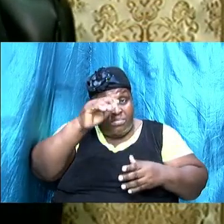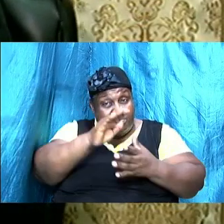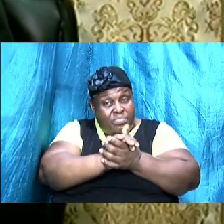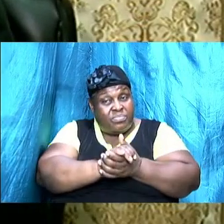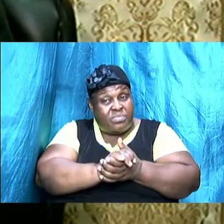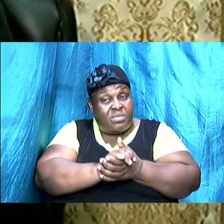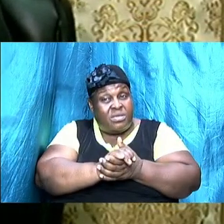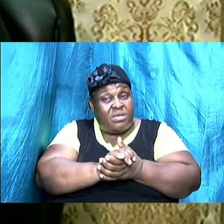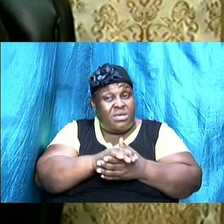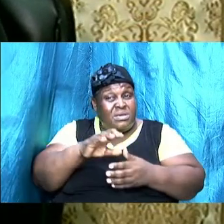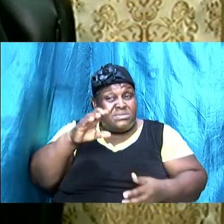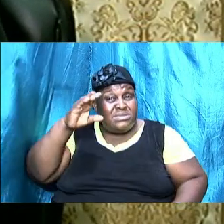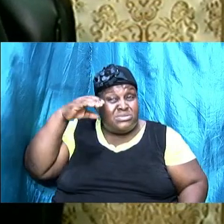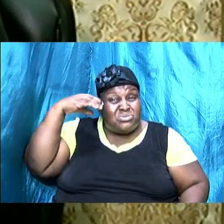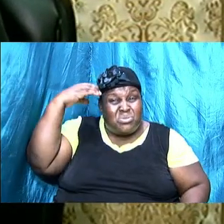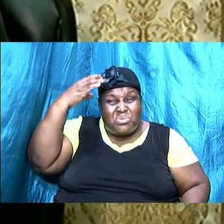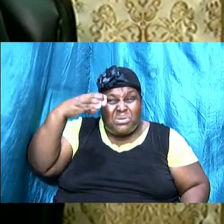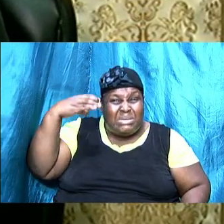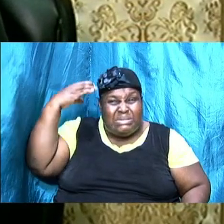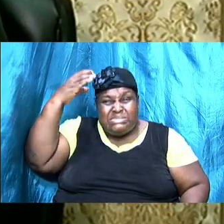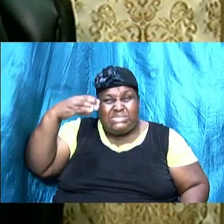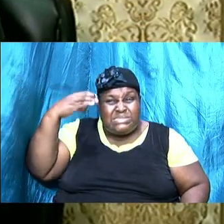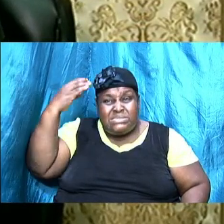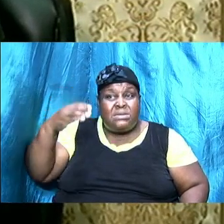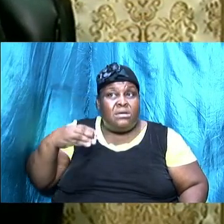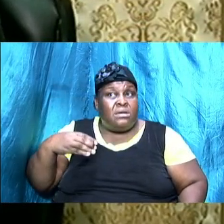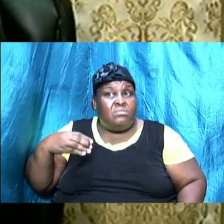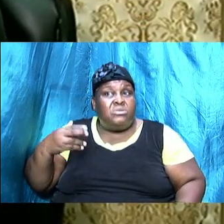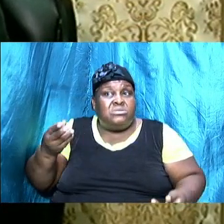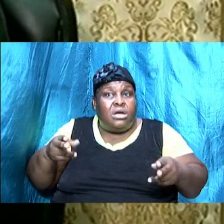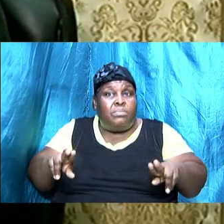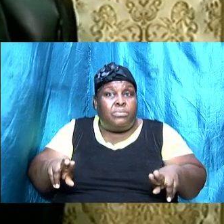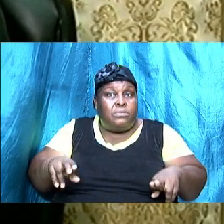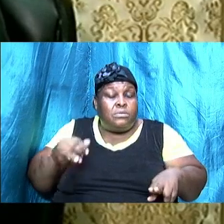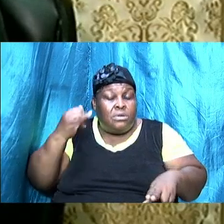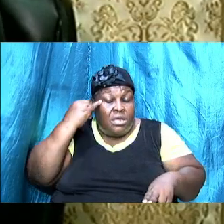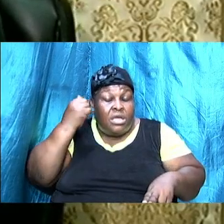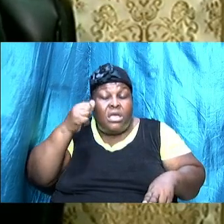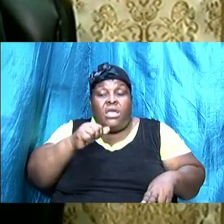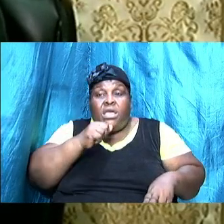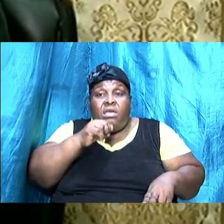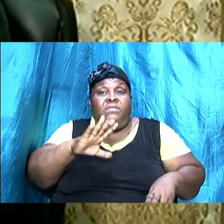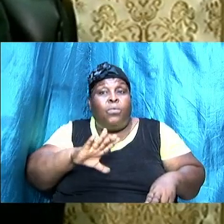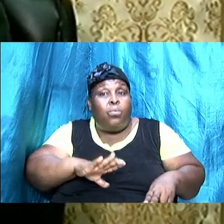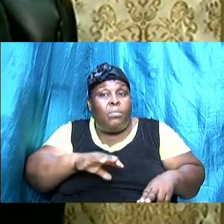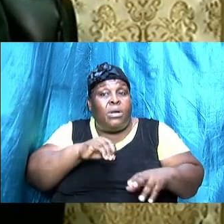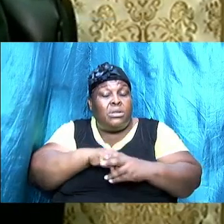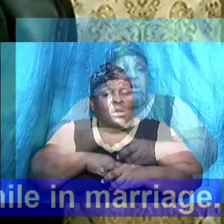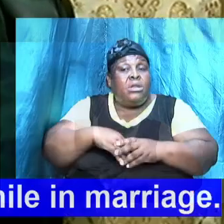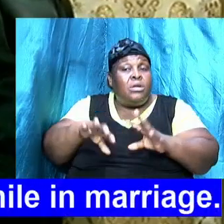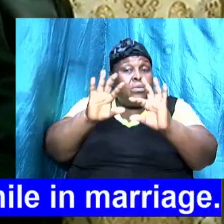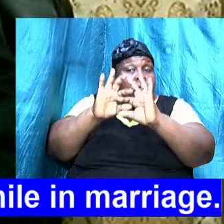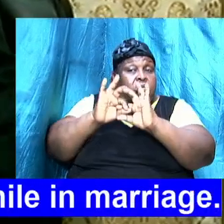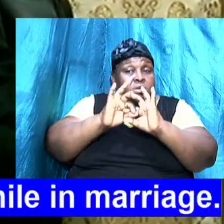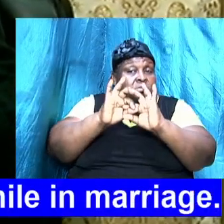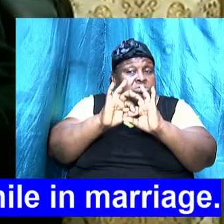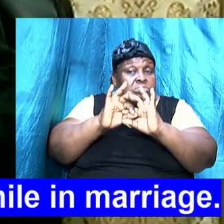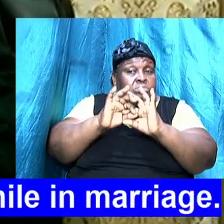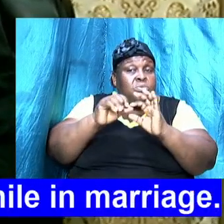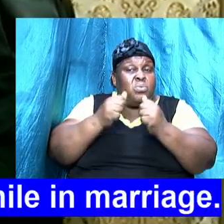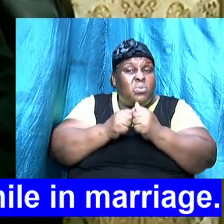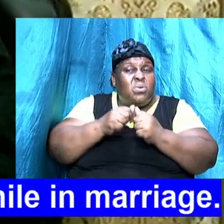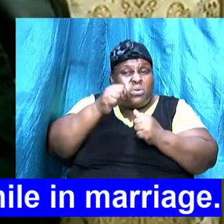but it happens. Now, if a lady is in a relationship, if a sister is in a relationship